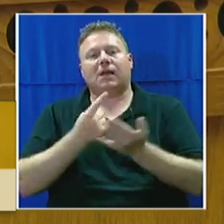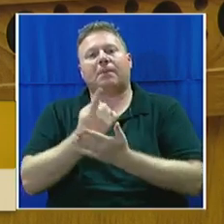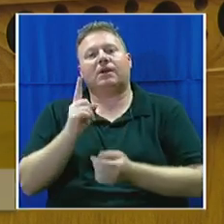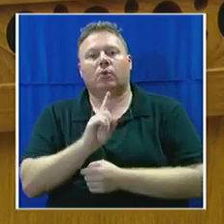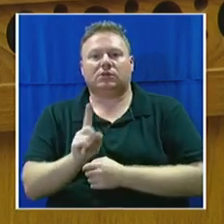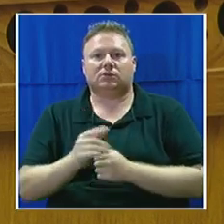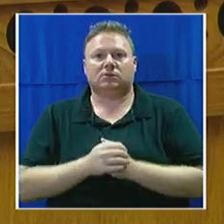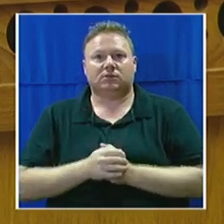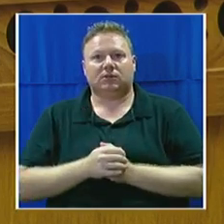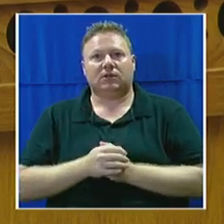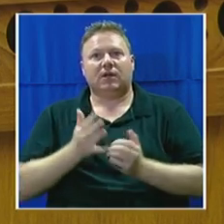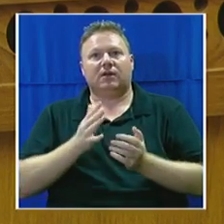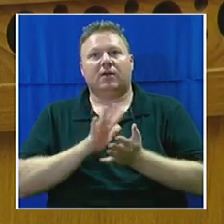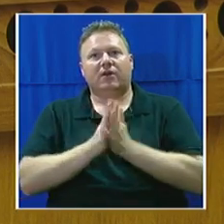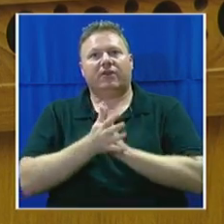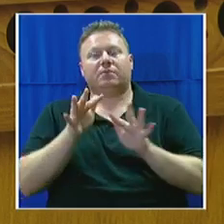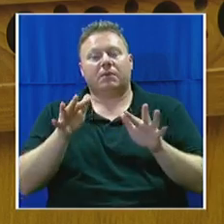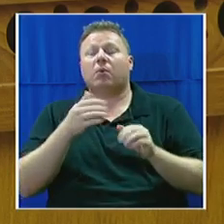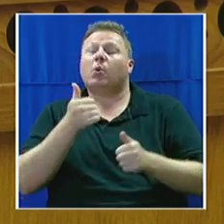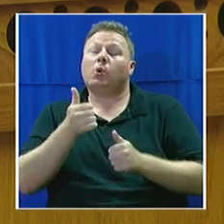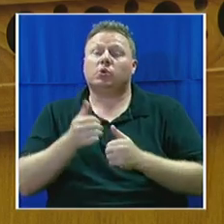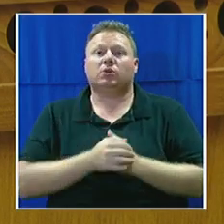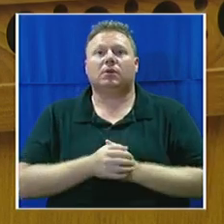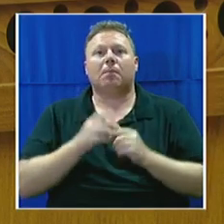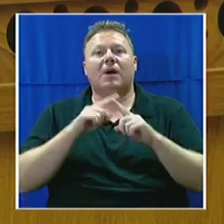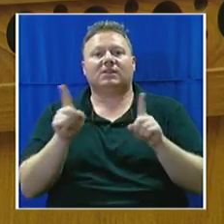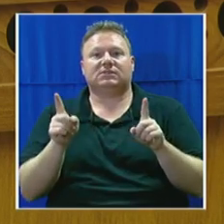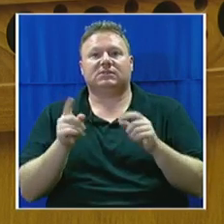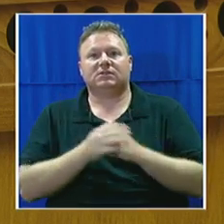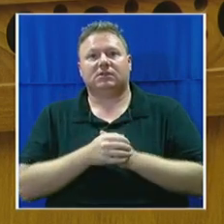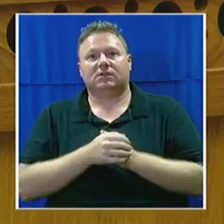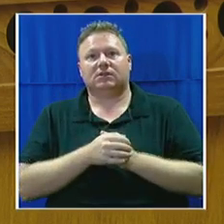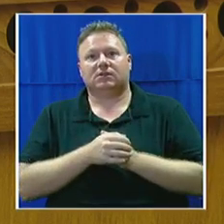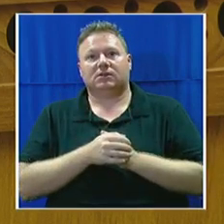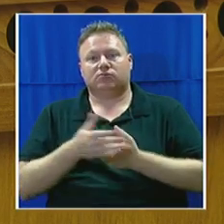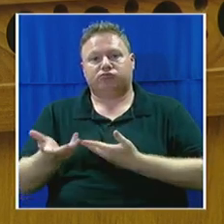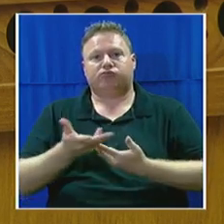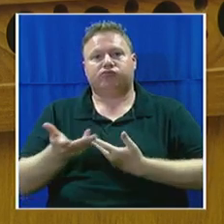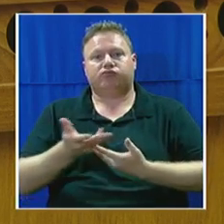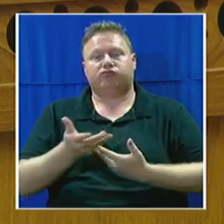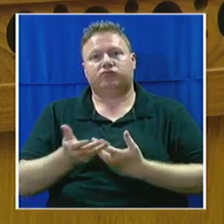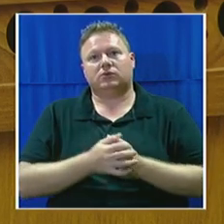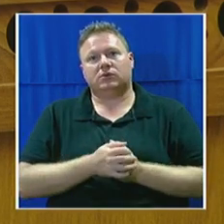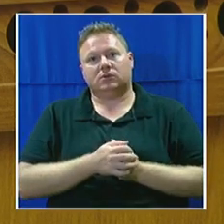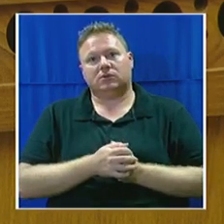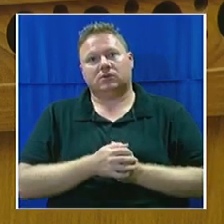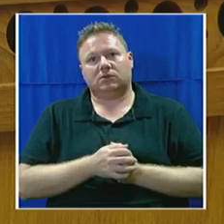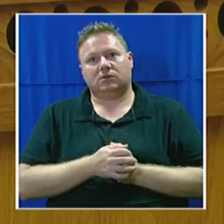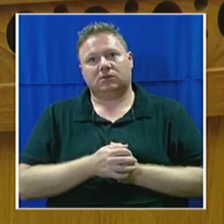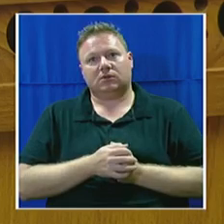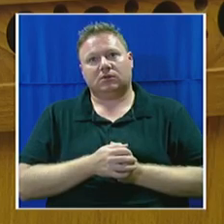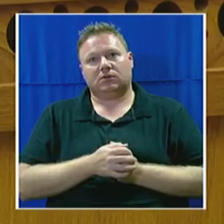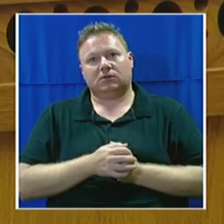that directly affect citizens, which is good. Yet, when we look at correspondence, in possession